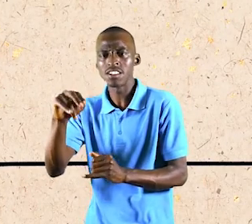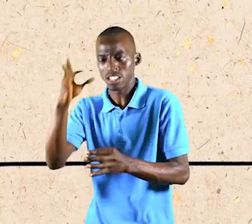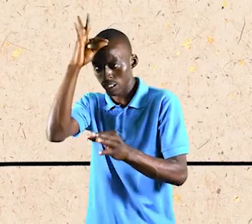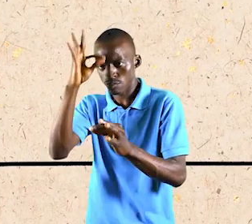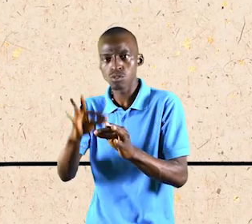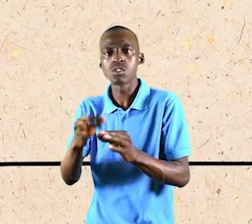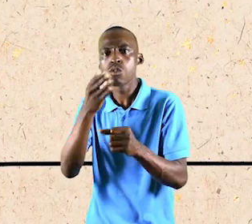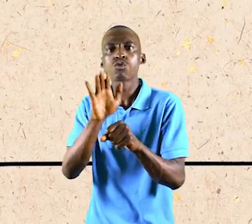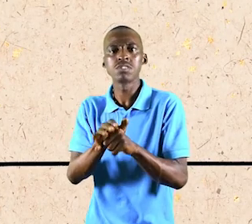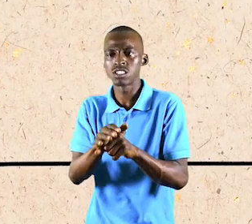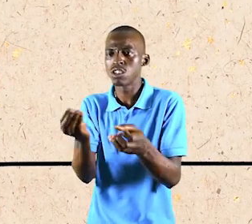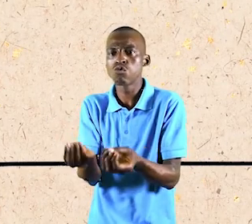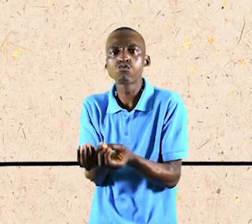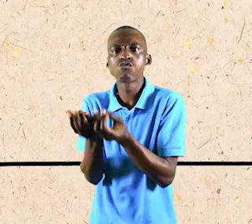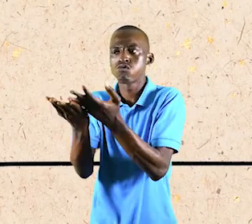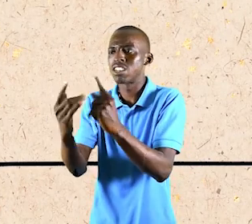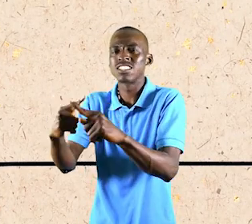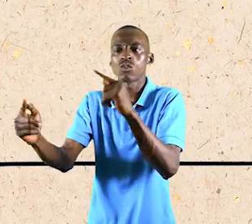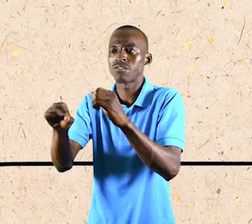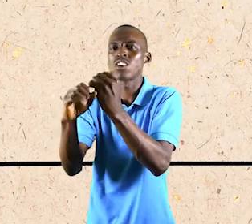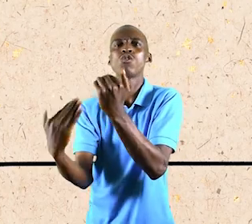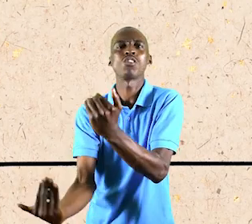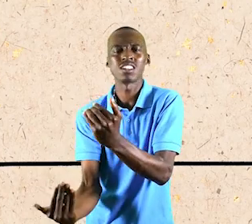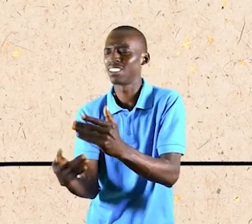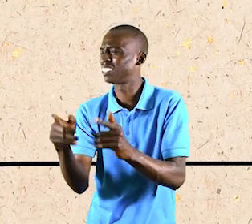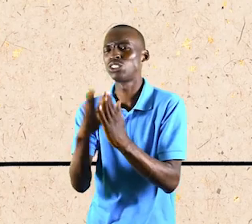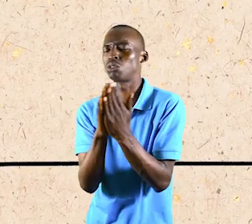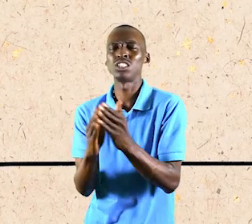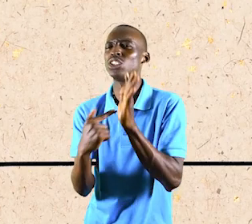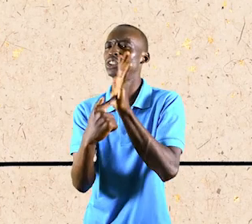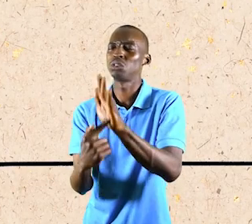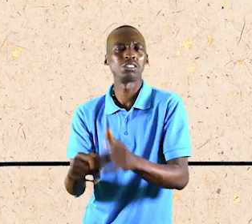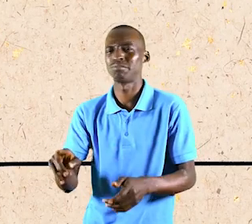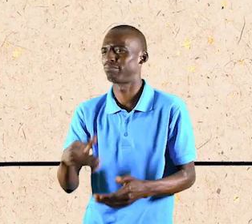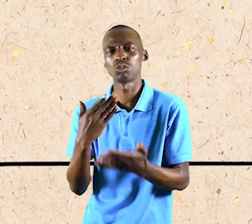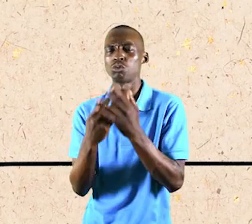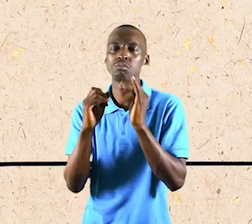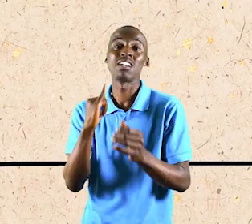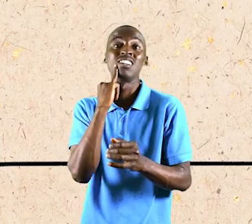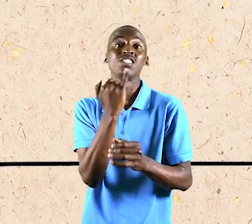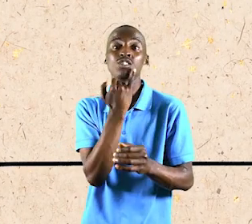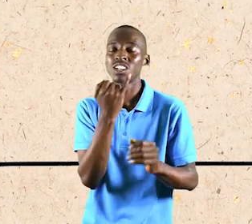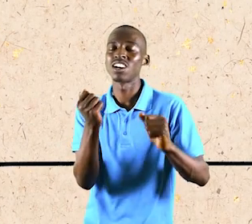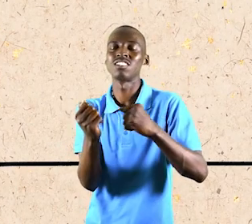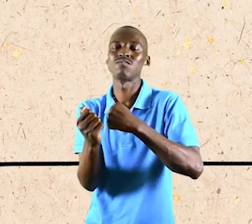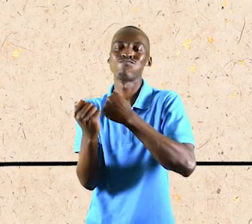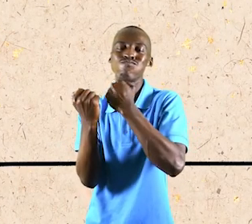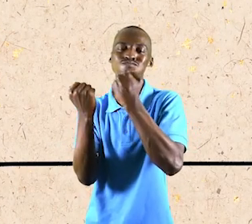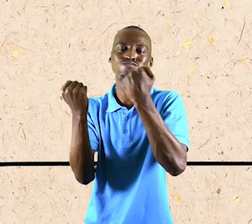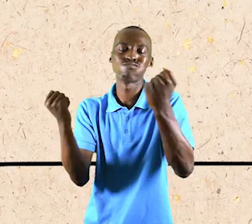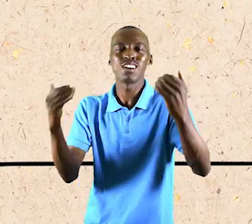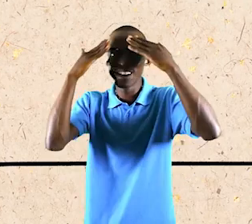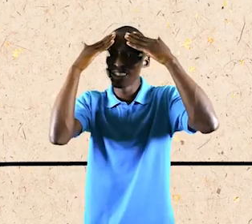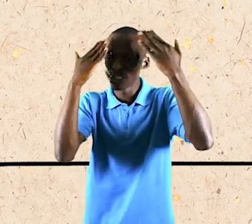his daughter if he wins the battle. This tragic story, it shows just how far Israel has fallen. They no longer